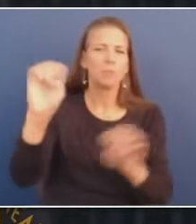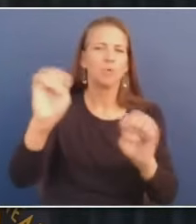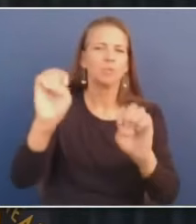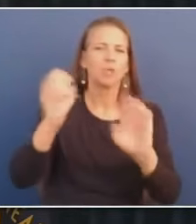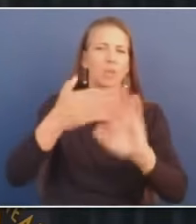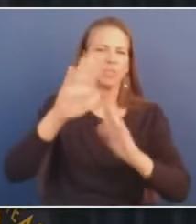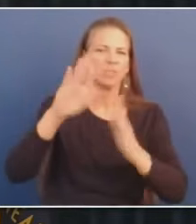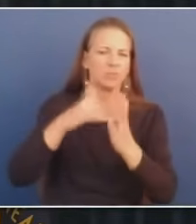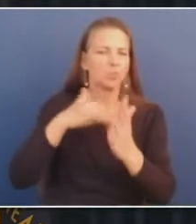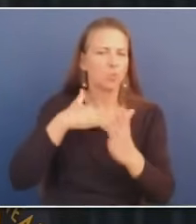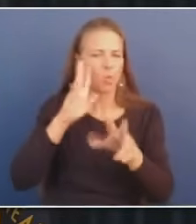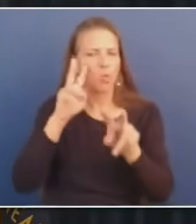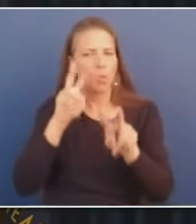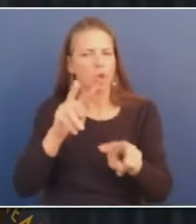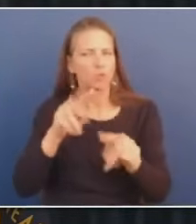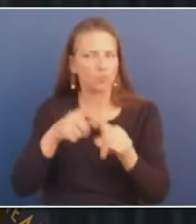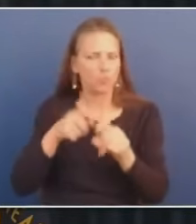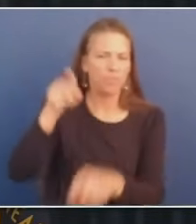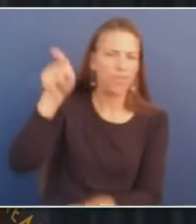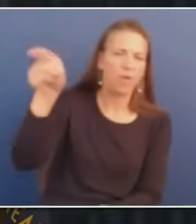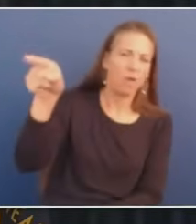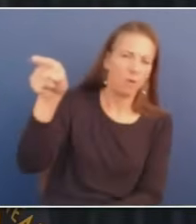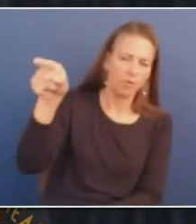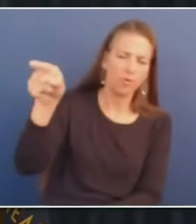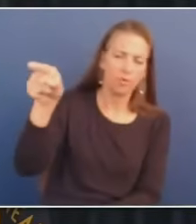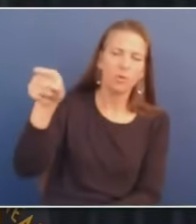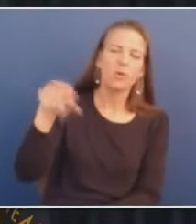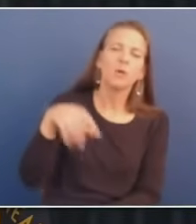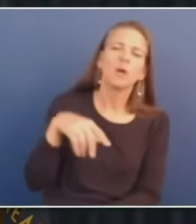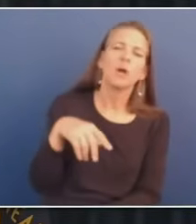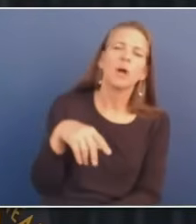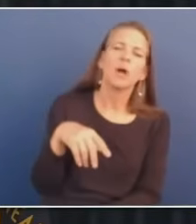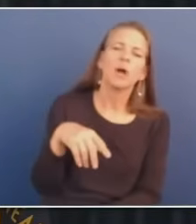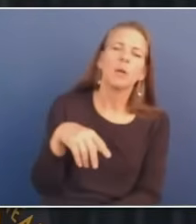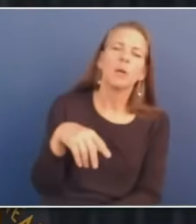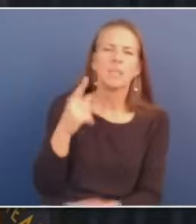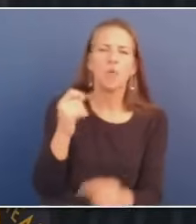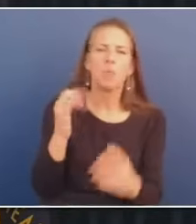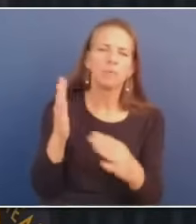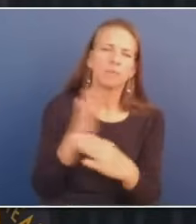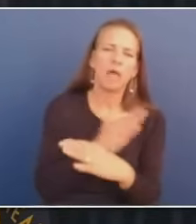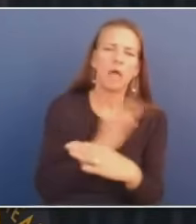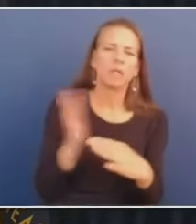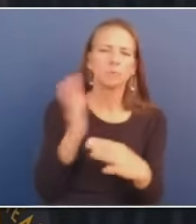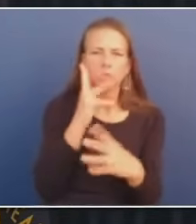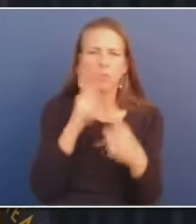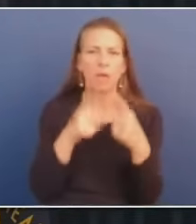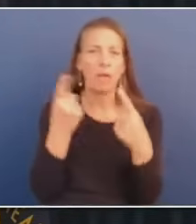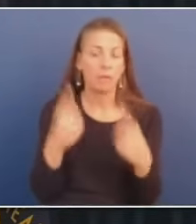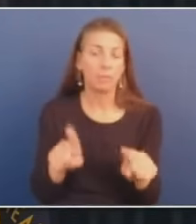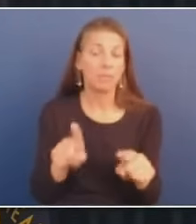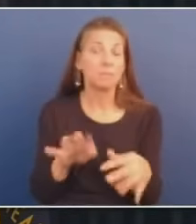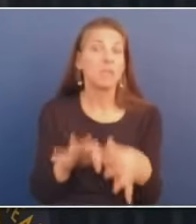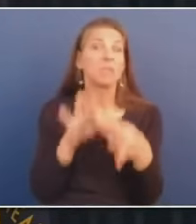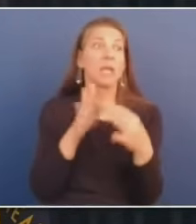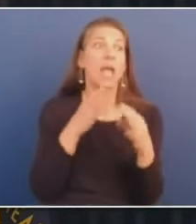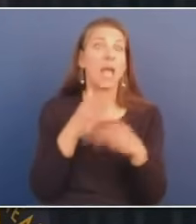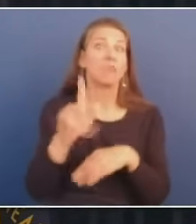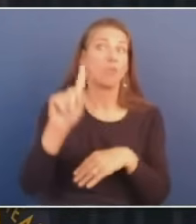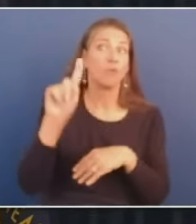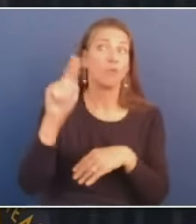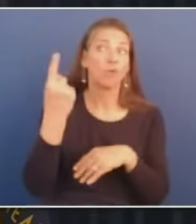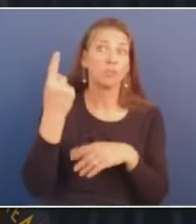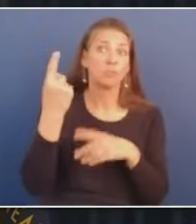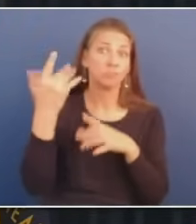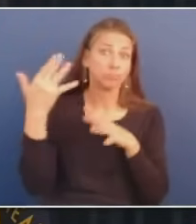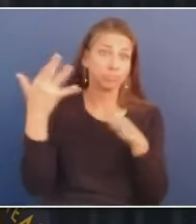watching. The forecast is still a little bit in flux. We want to see what happens, especially after this first line